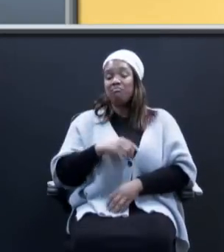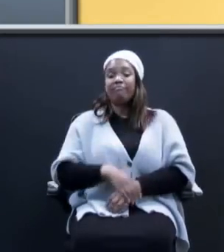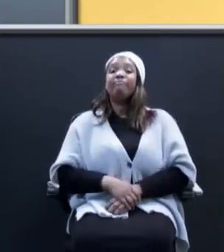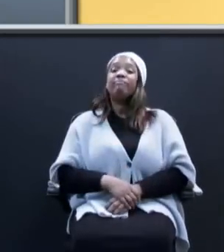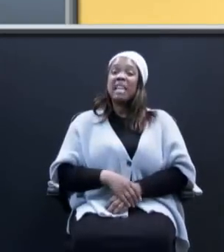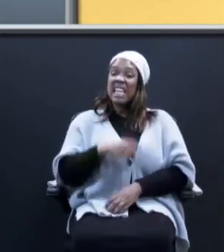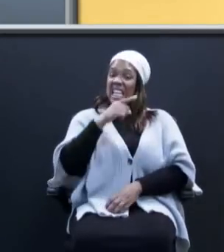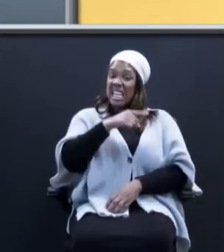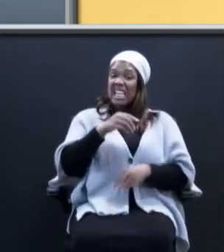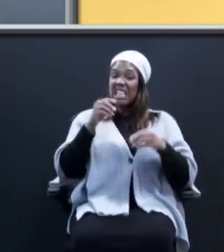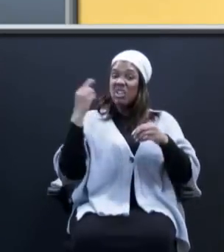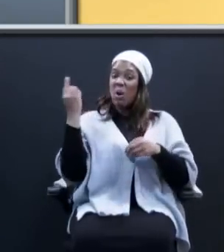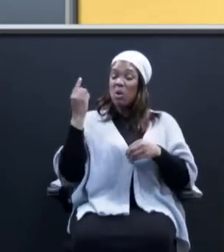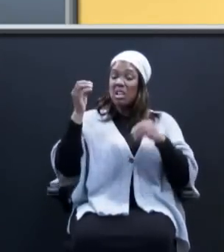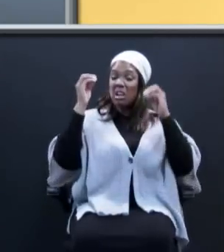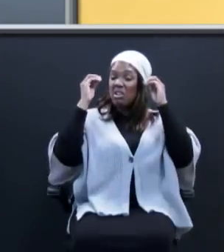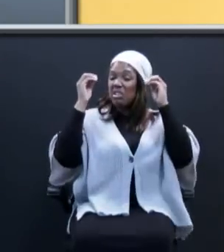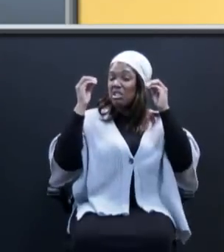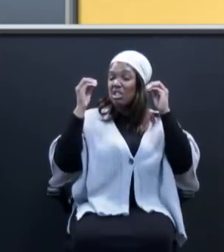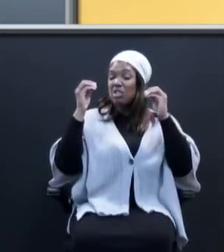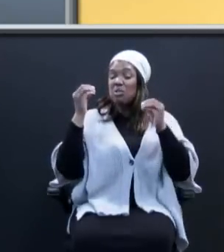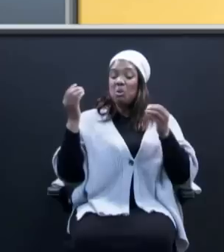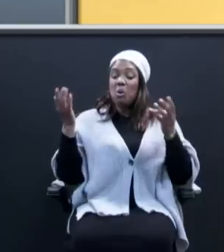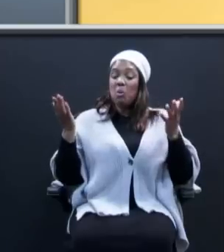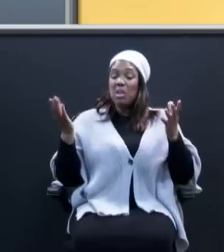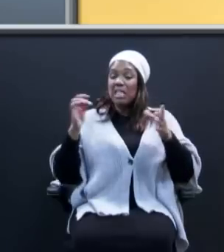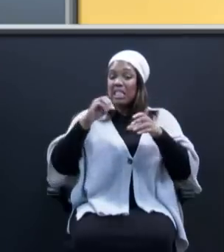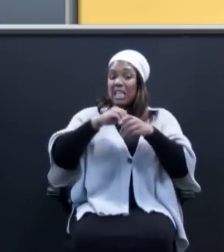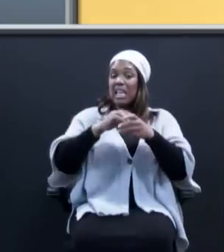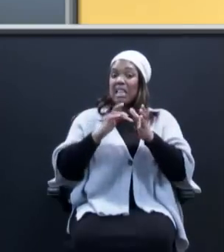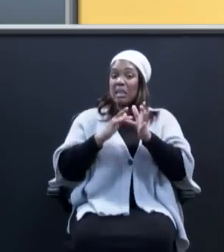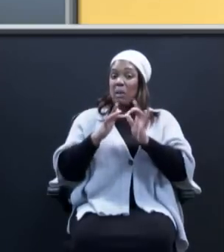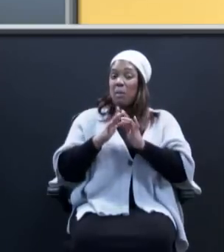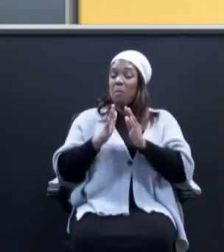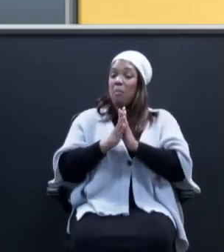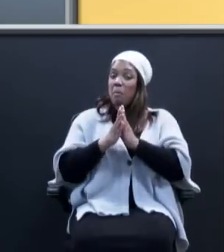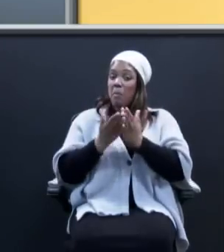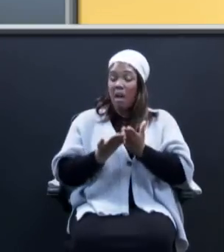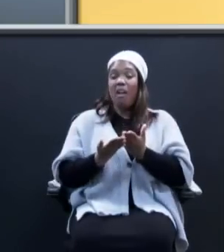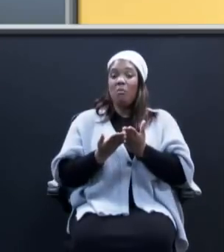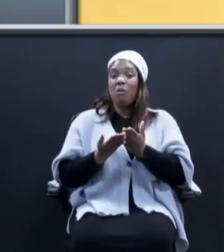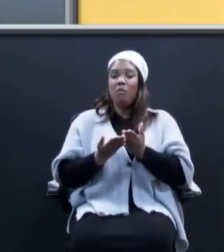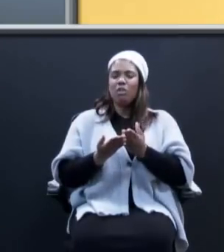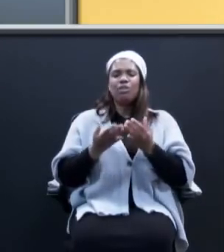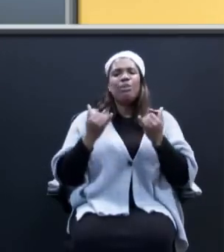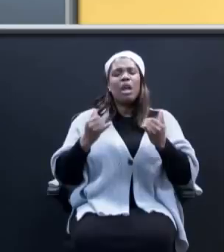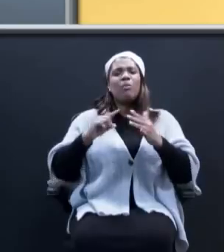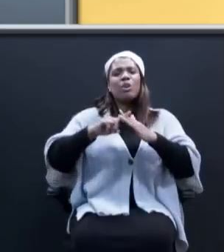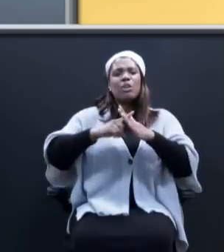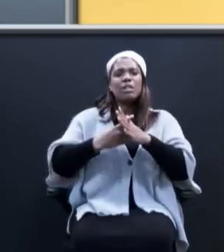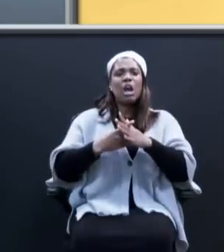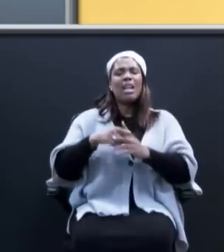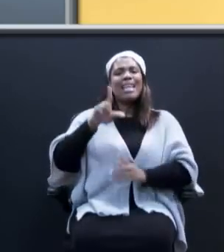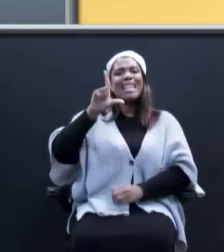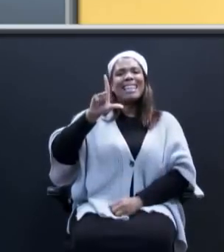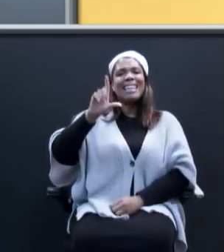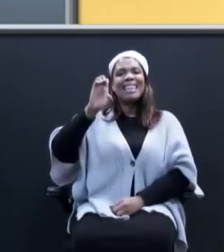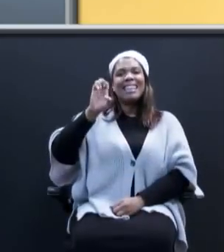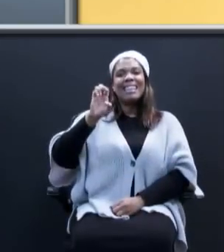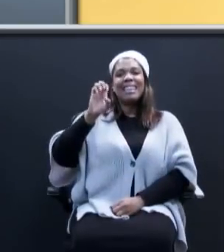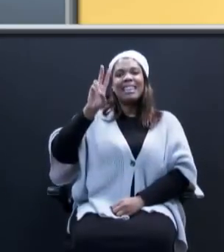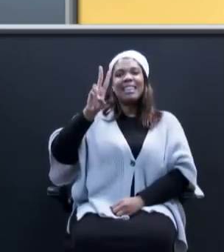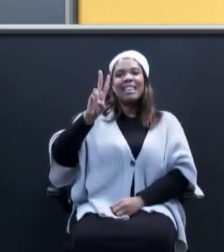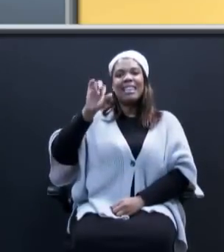teach what's in the book. If it's not in the book, you will not hear it taught in the Israel of God. And we're going to start this in